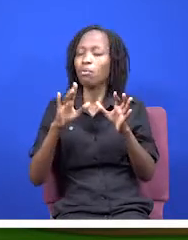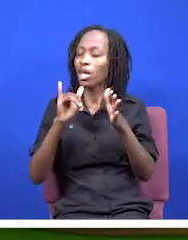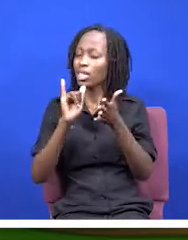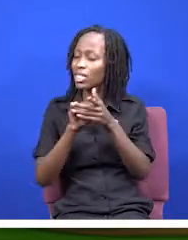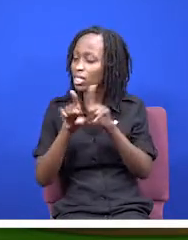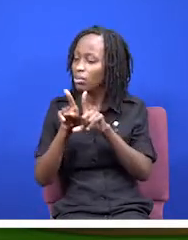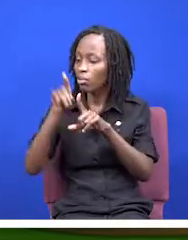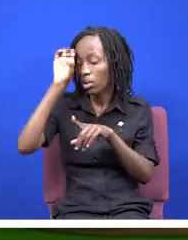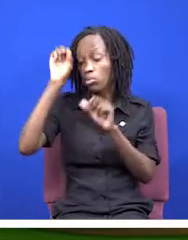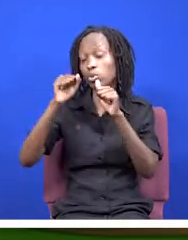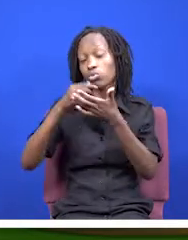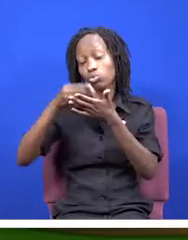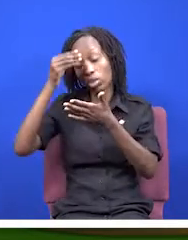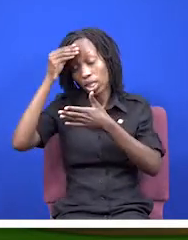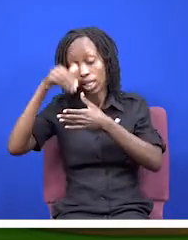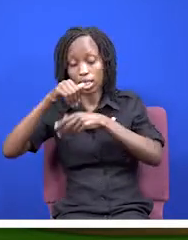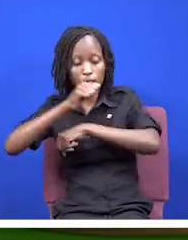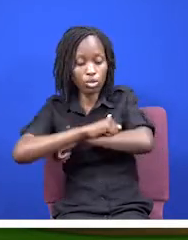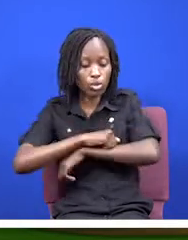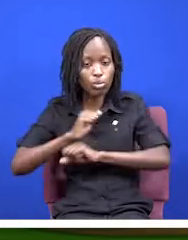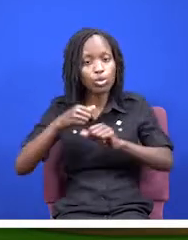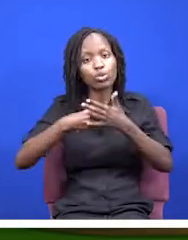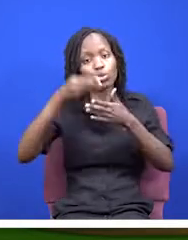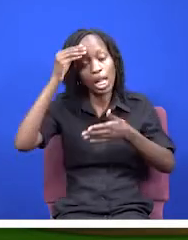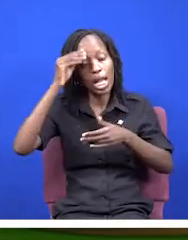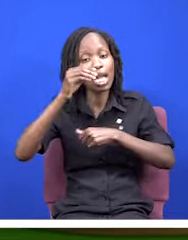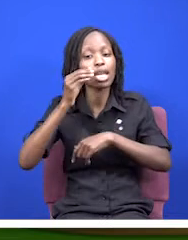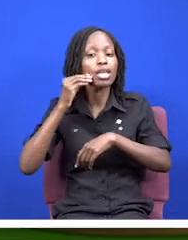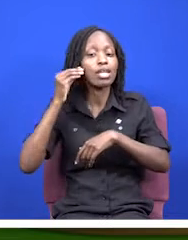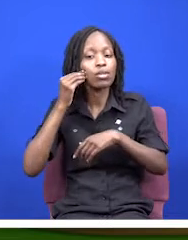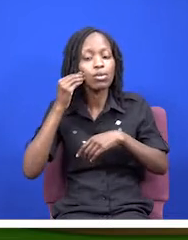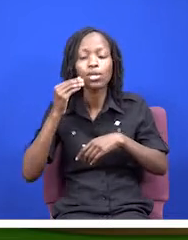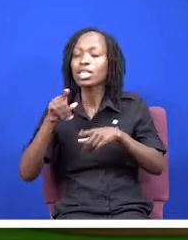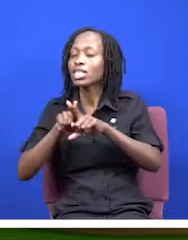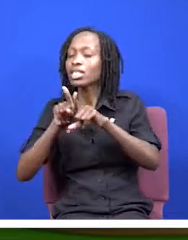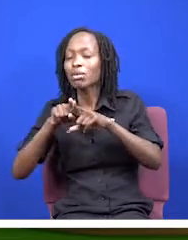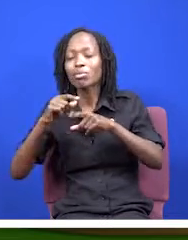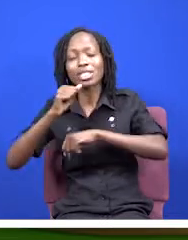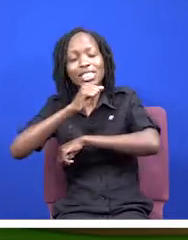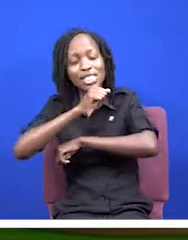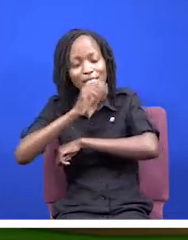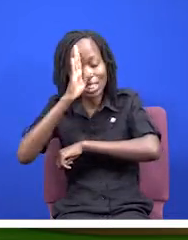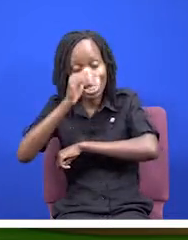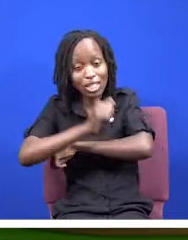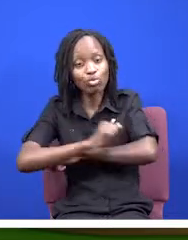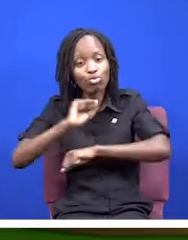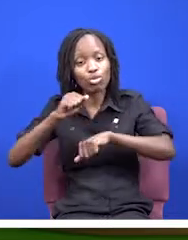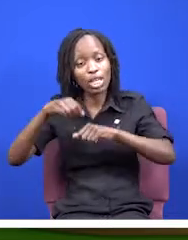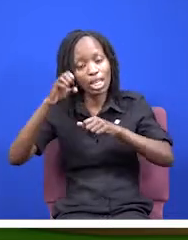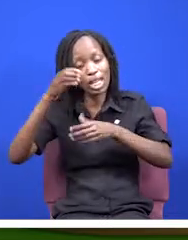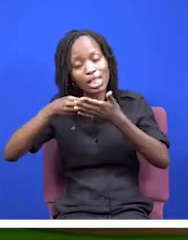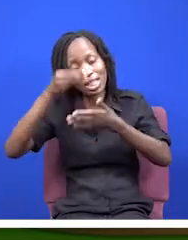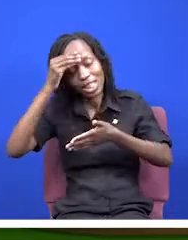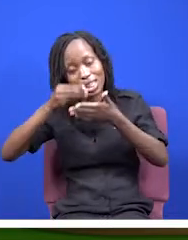also education. We can learn in school. Mm-hmm. We can learn at home. In Sunday school. Even in Sunday school. You're